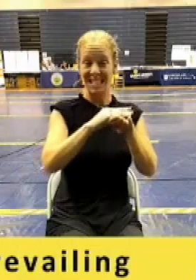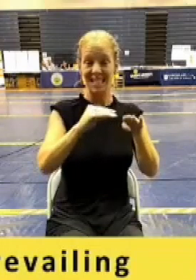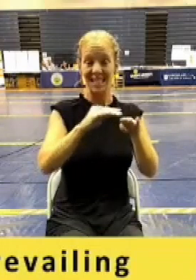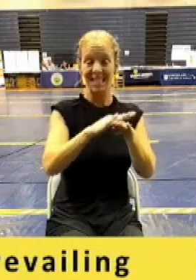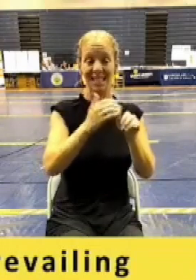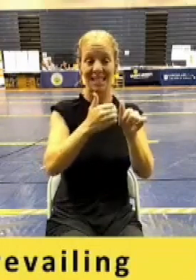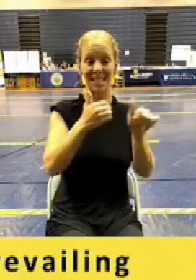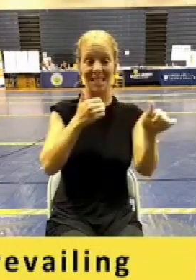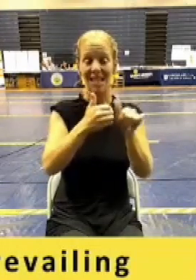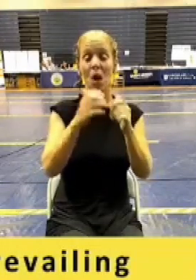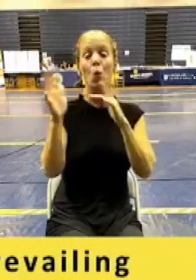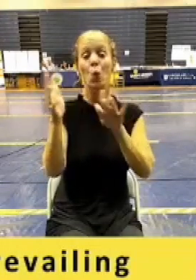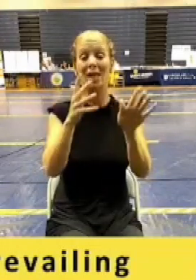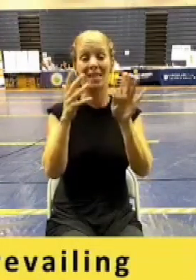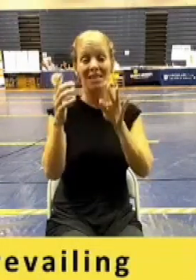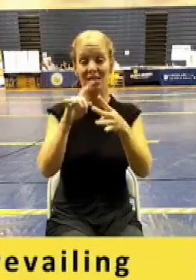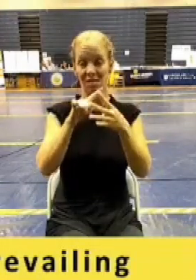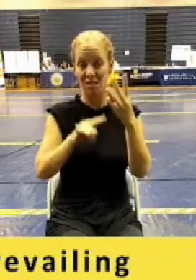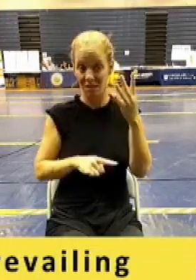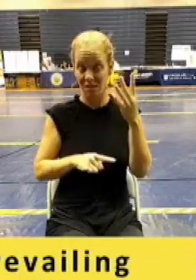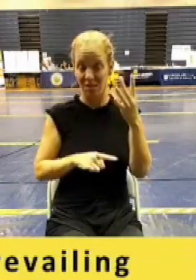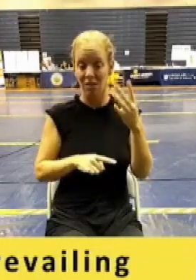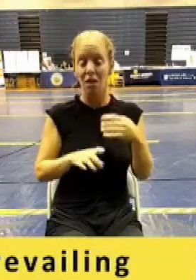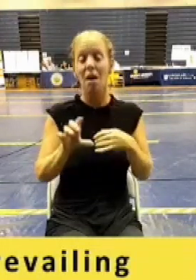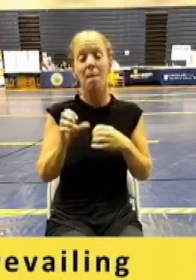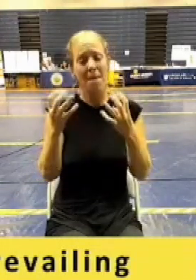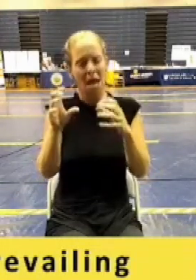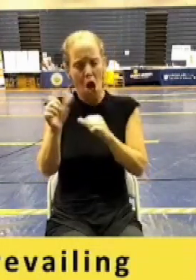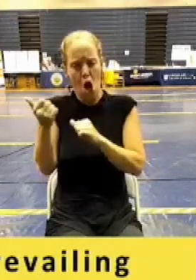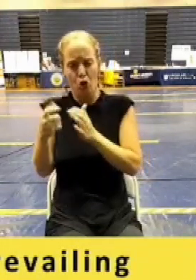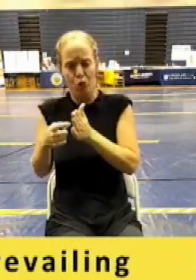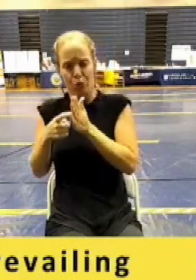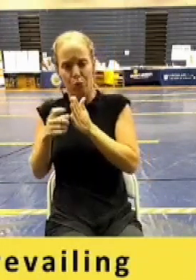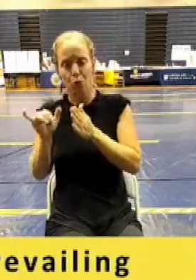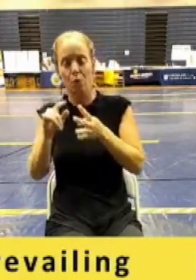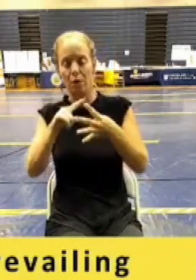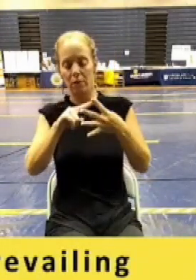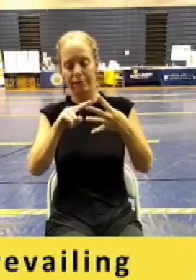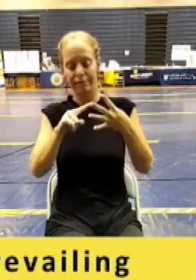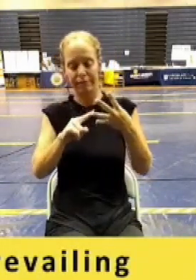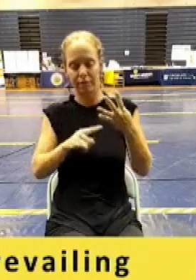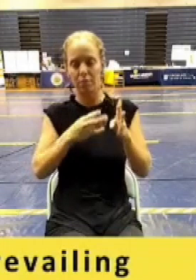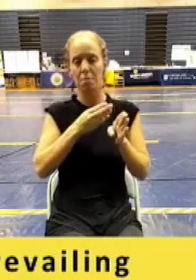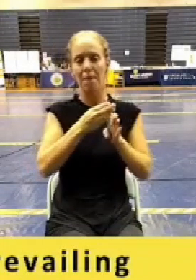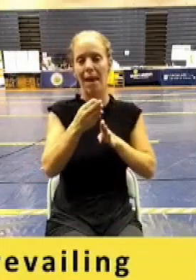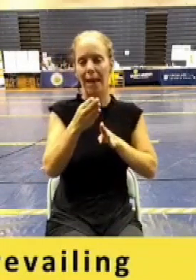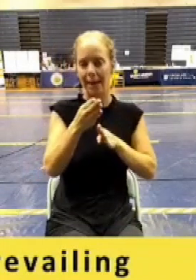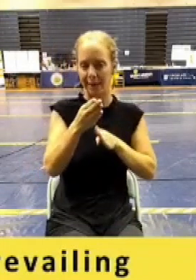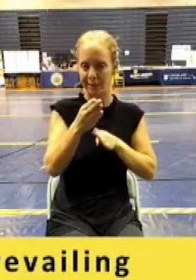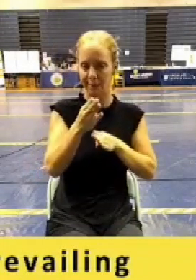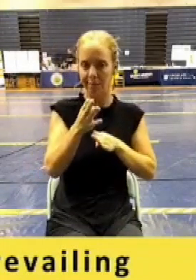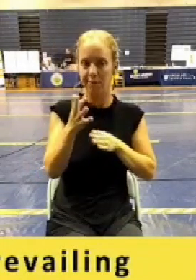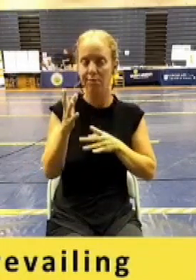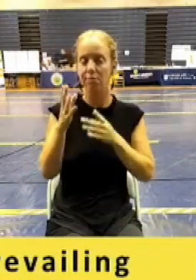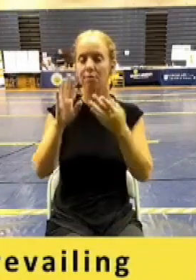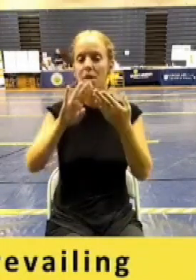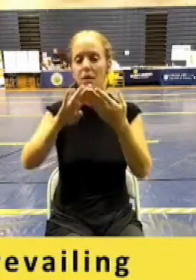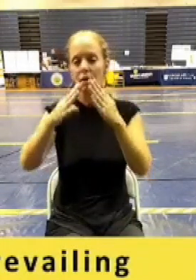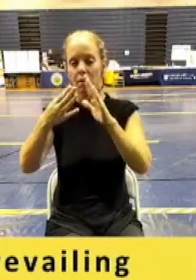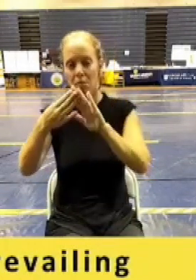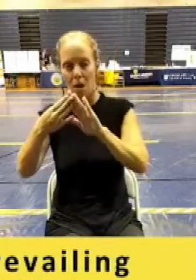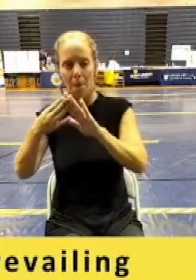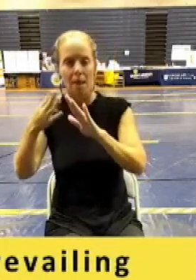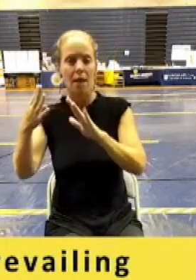coastline, prevailing winds. There were a lot of other things, but these are the main ones that we listened to the public. Emails,